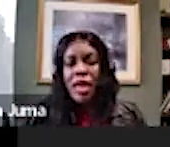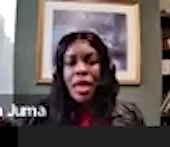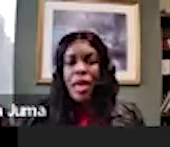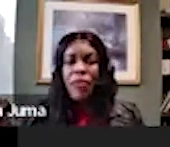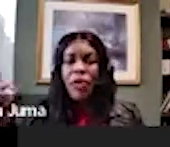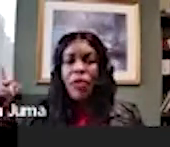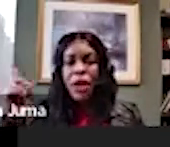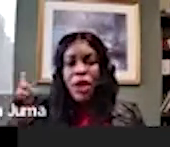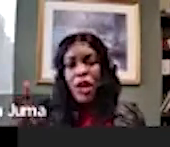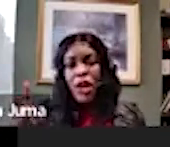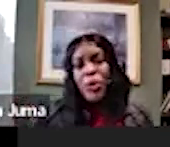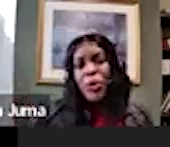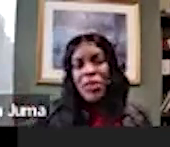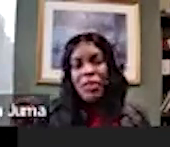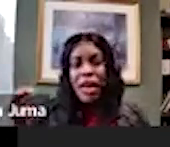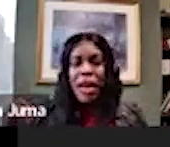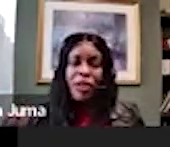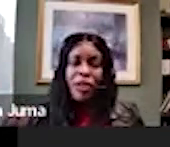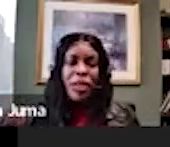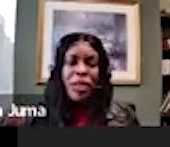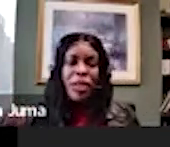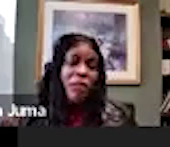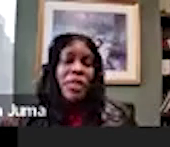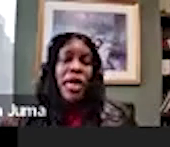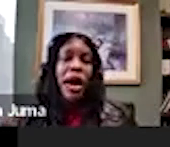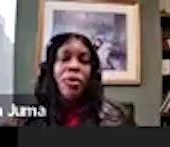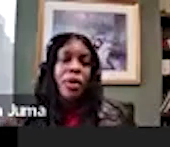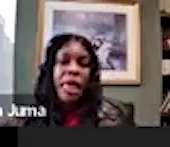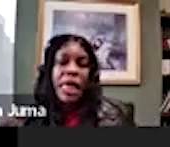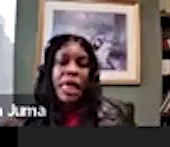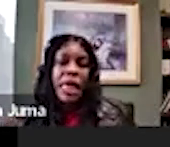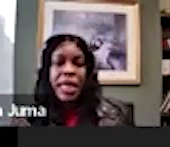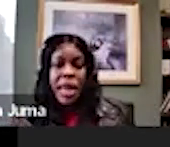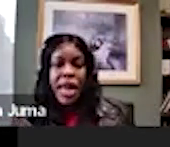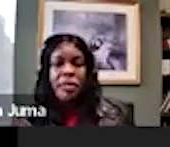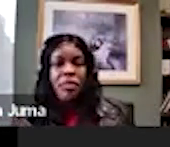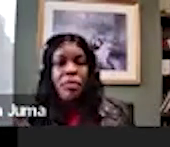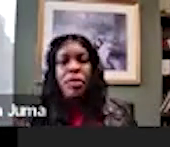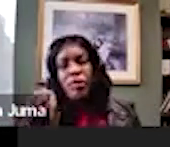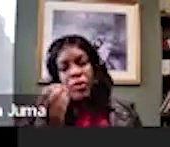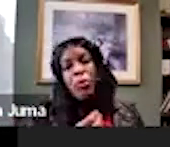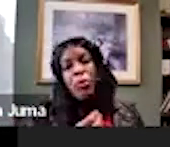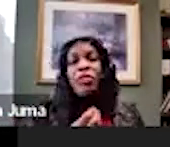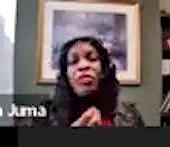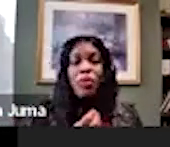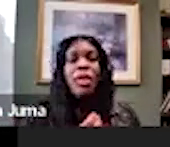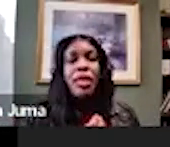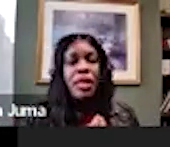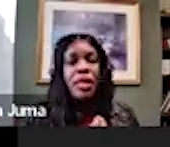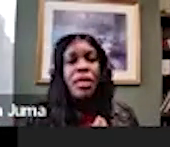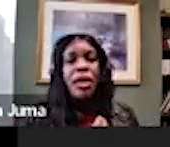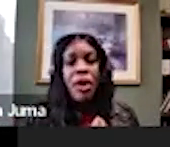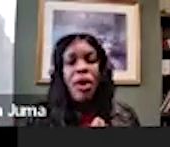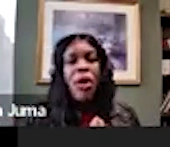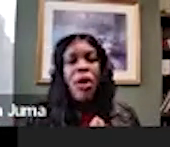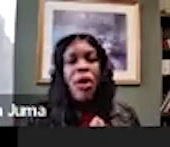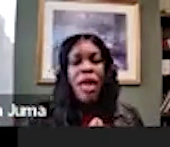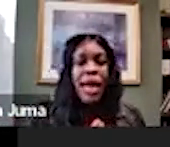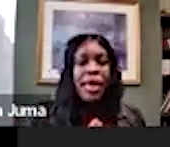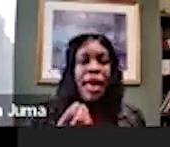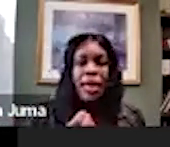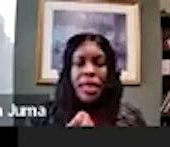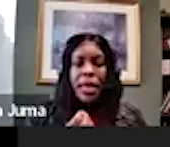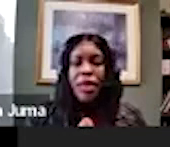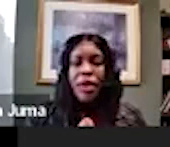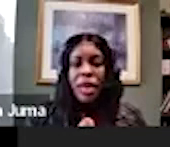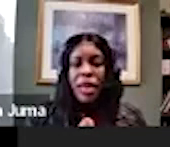foregoing? If you're the girl who is the catcher, the talk of the town, that ends because someone is already on your